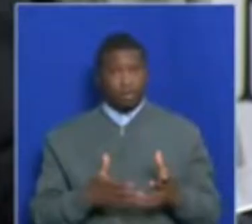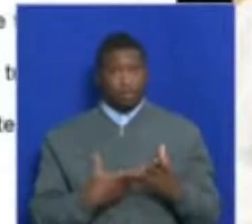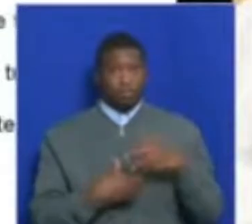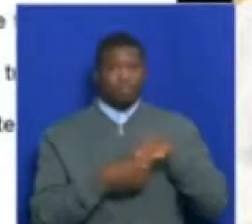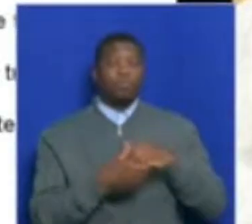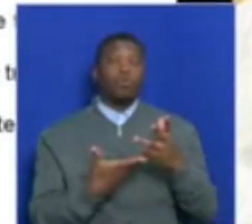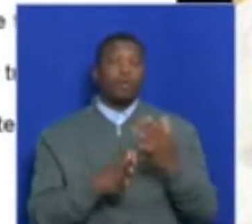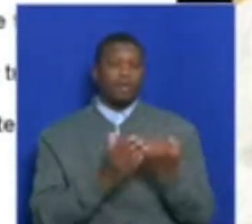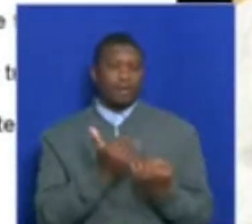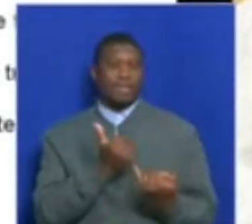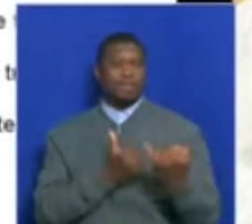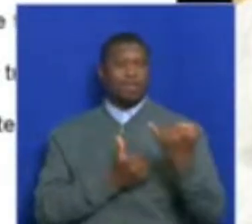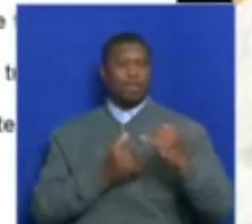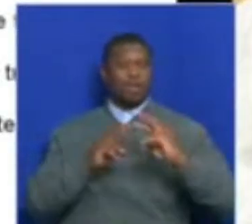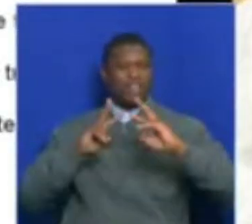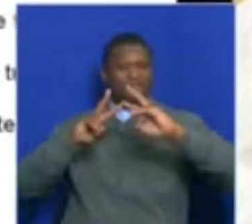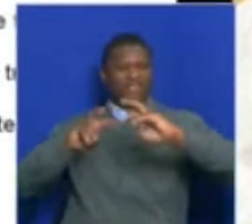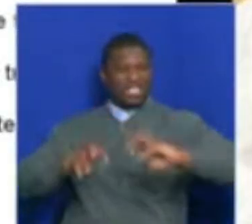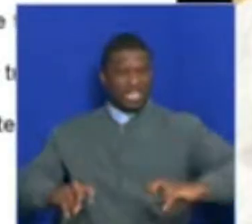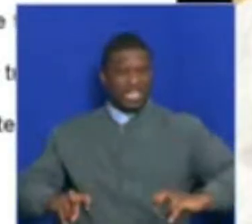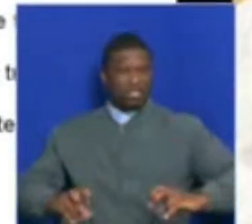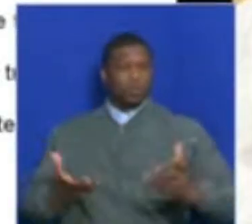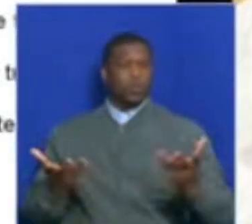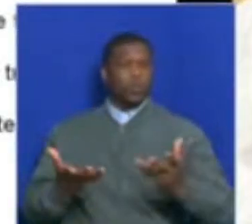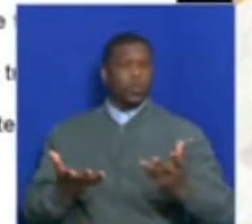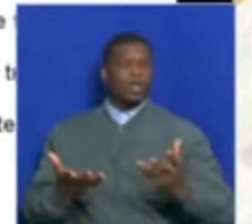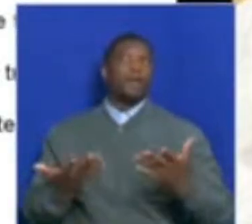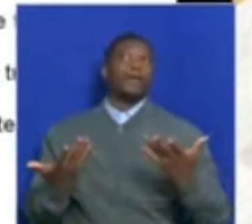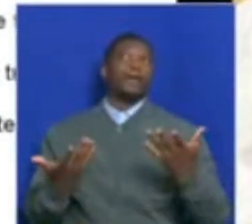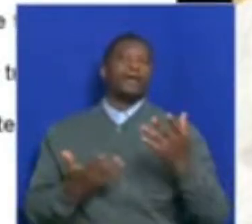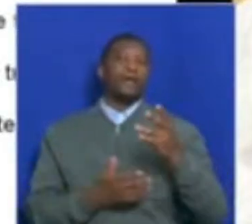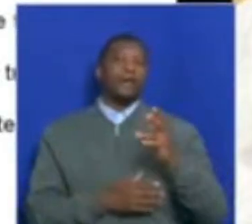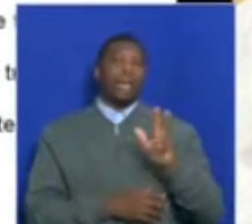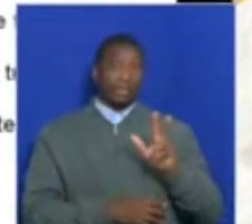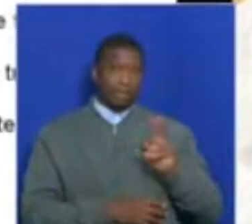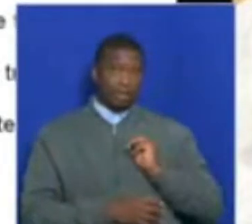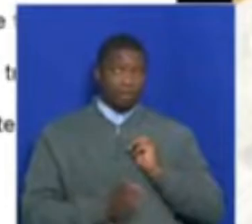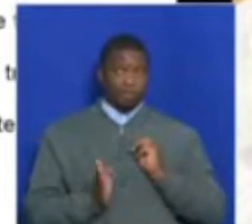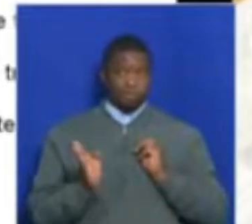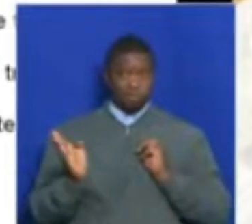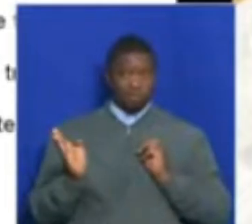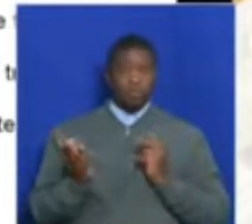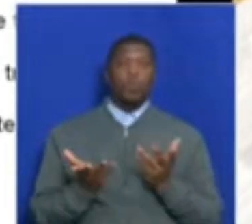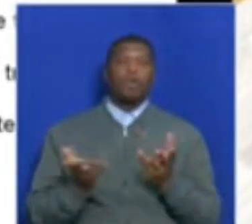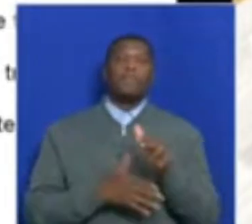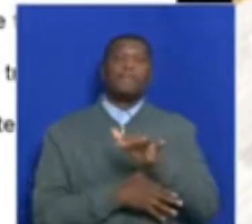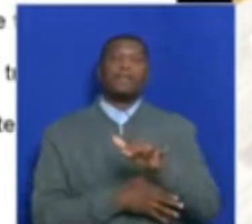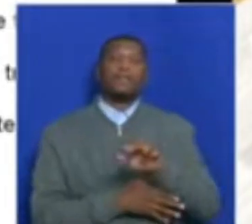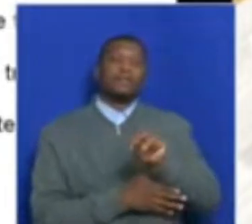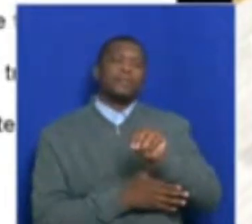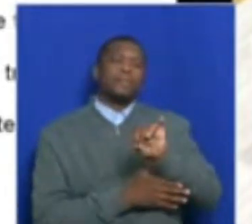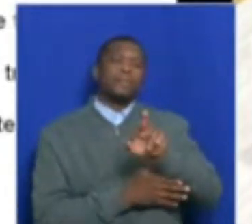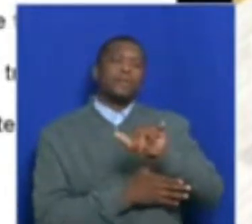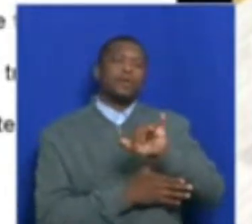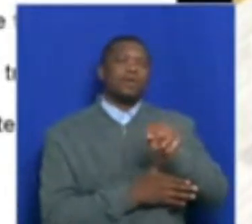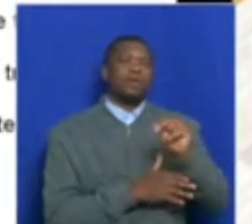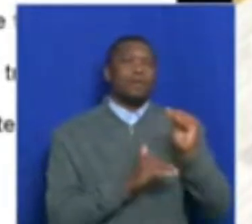Directorate in KwaZulu-Natal, situated at the Marine Building, 22 Dorothy Niembe Street,